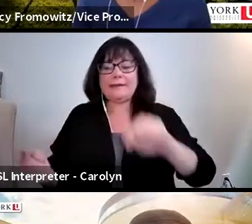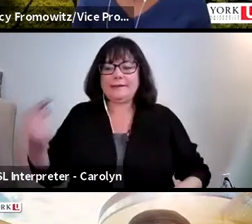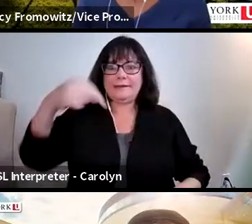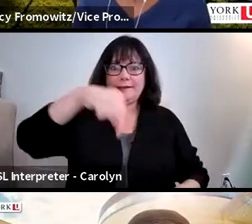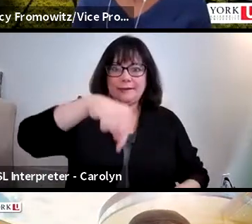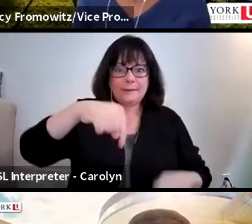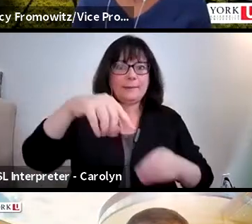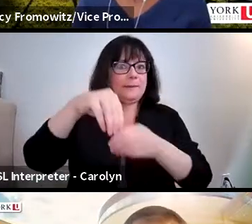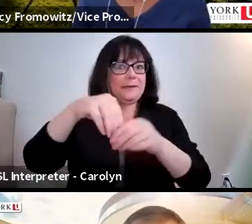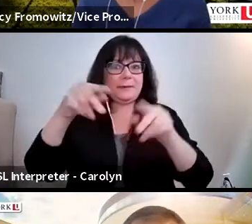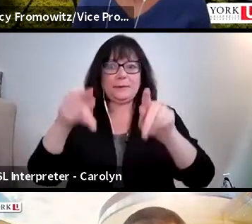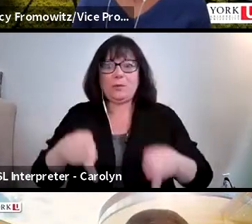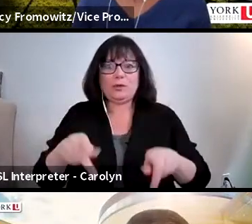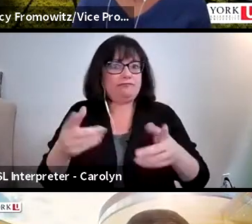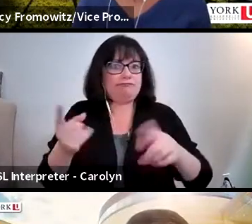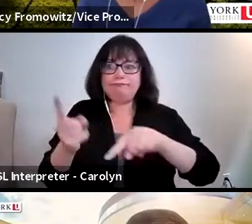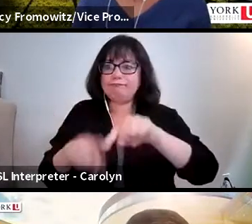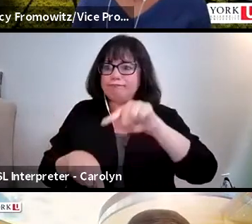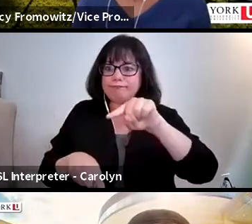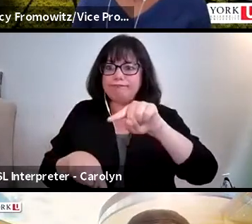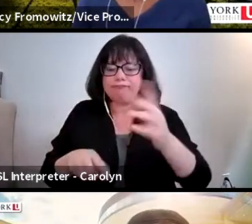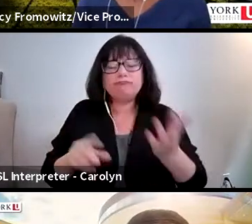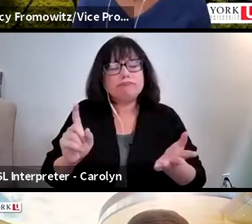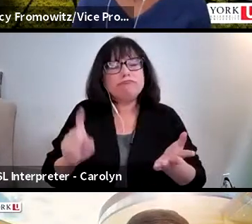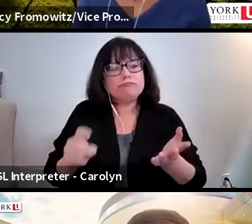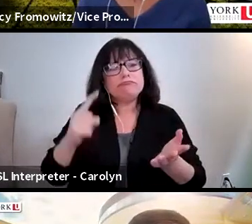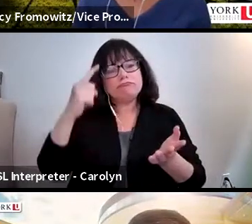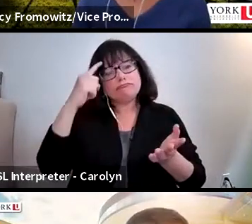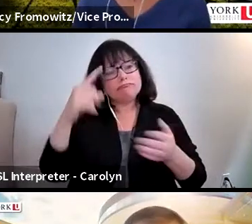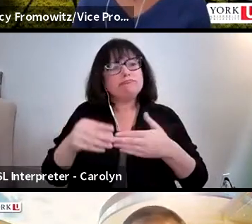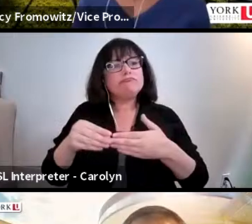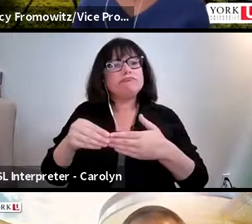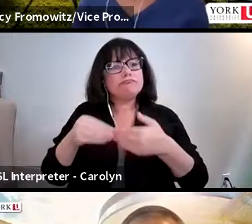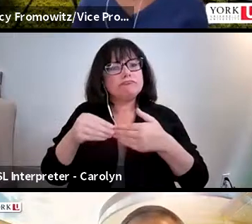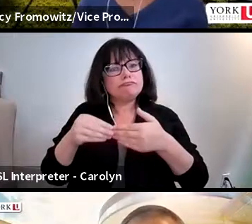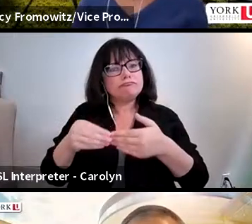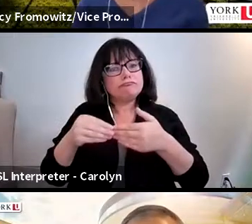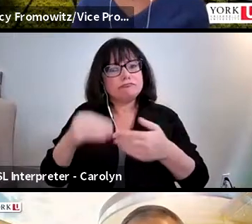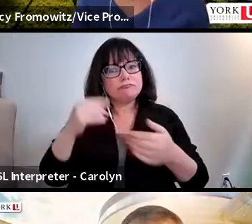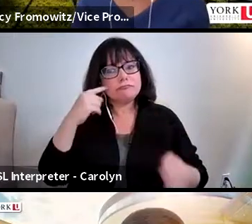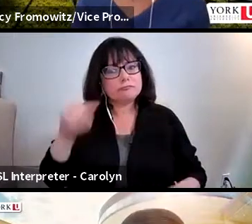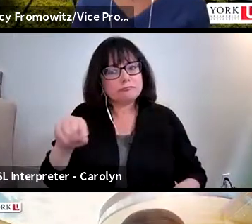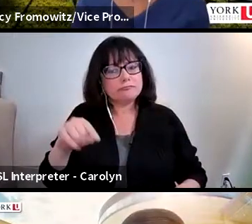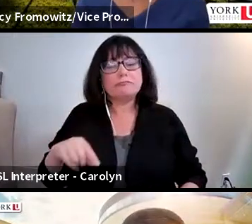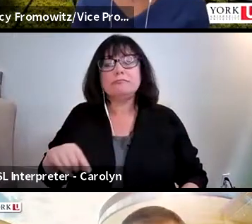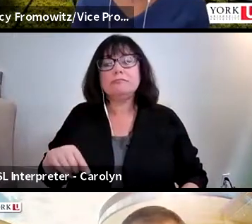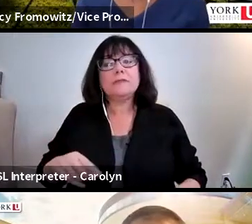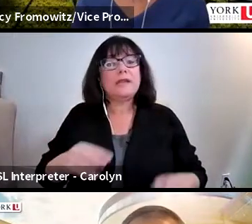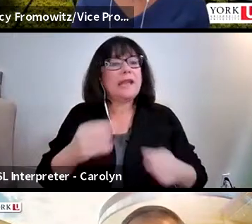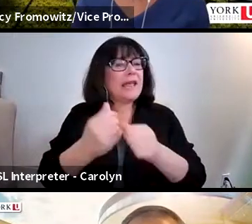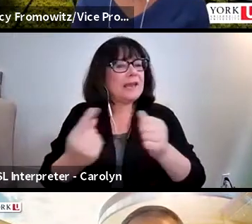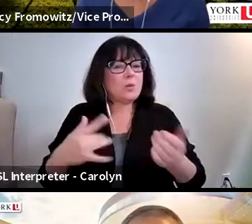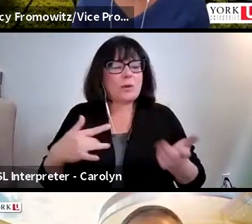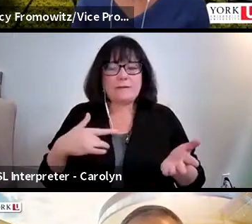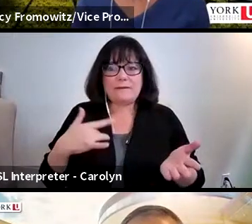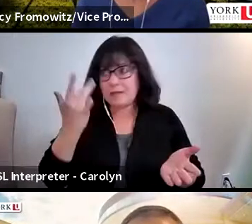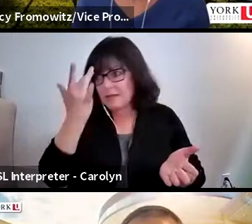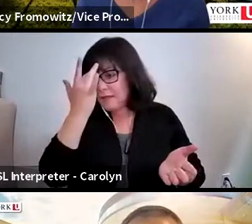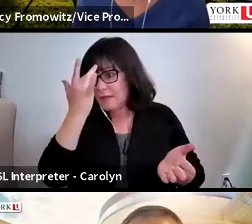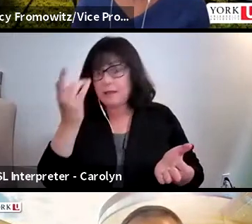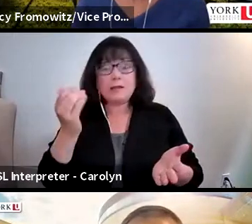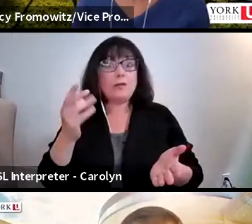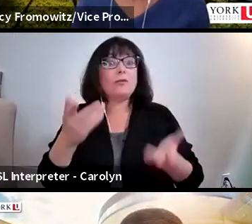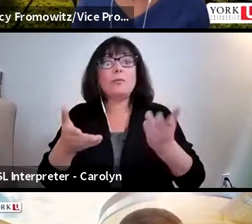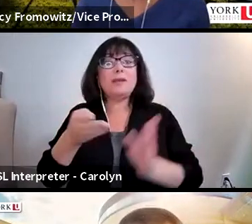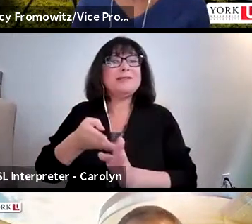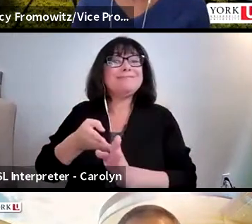at a particular time, so that every member of the community feels that if they're feeling ill, or if they might have been exposed to somebody with COVID,